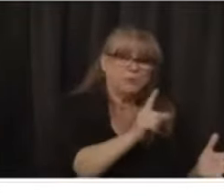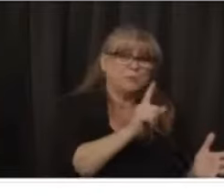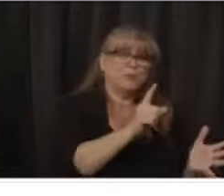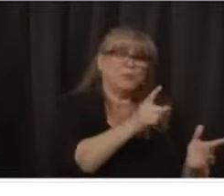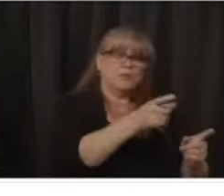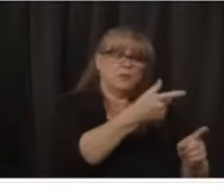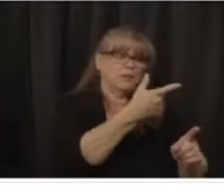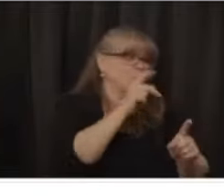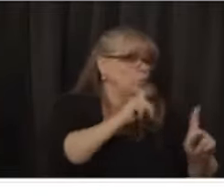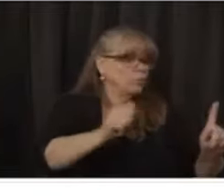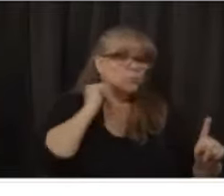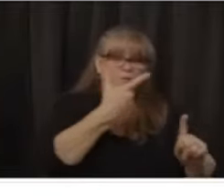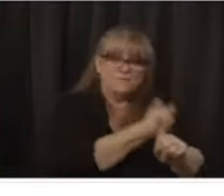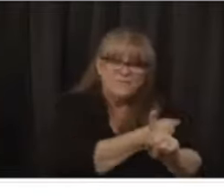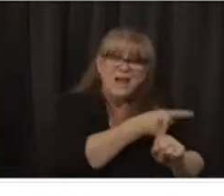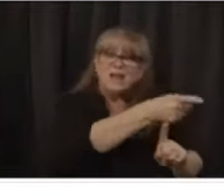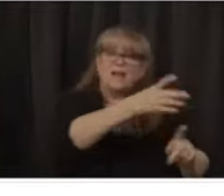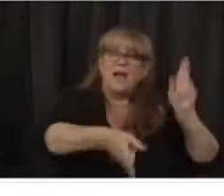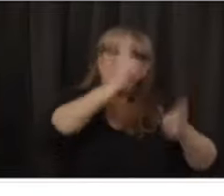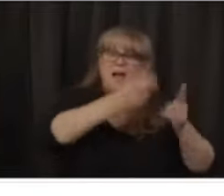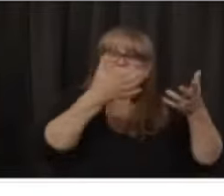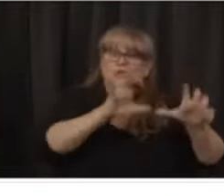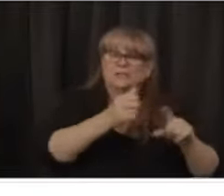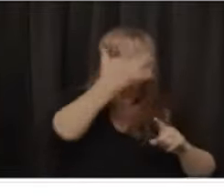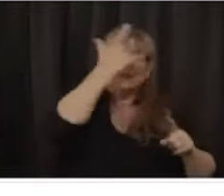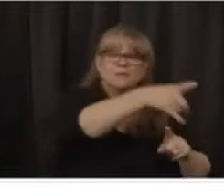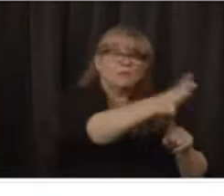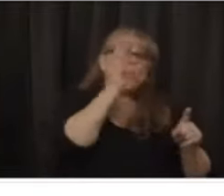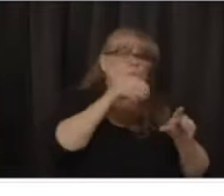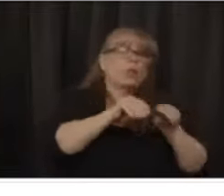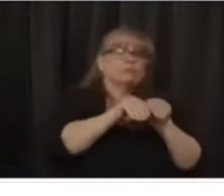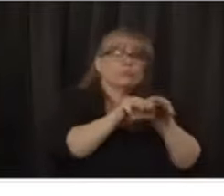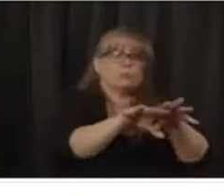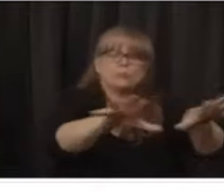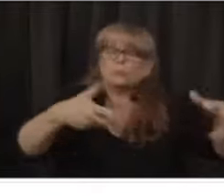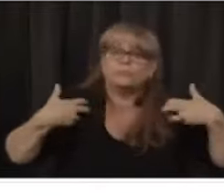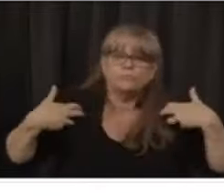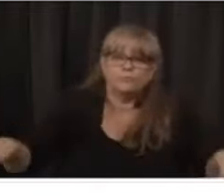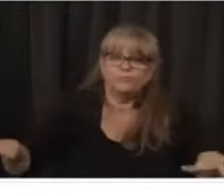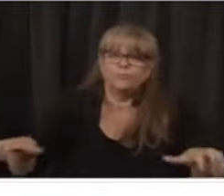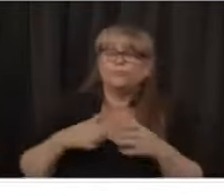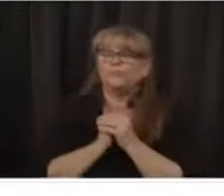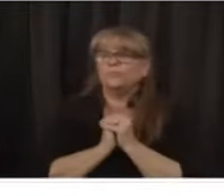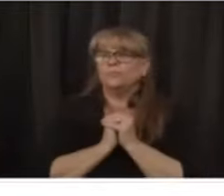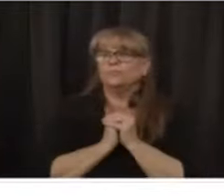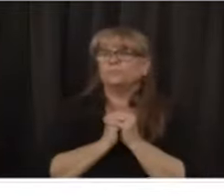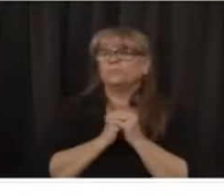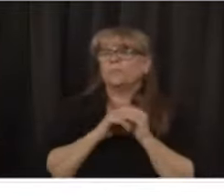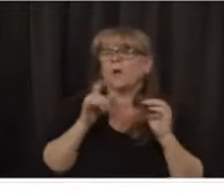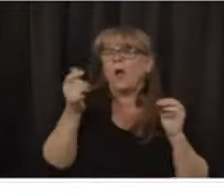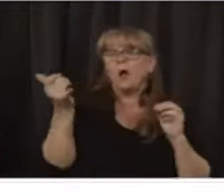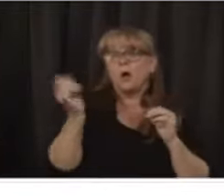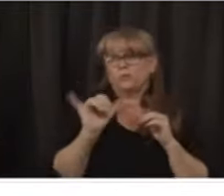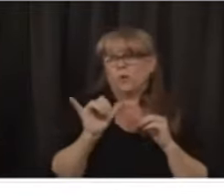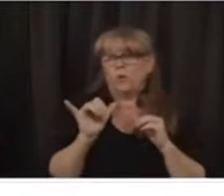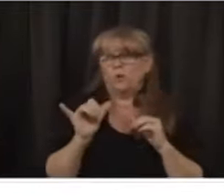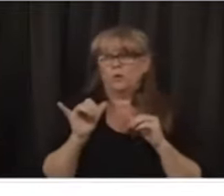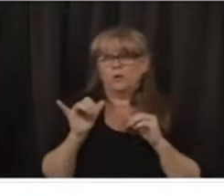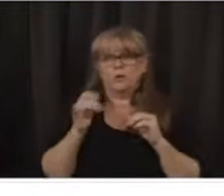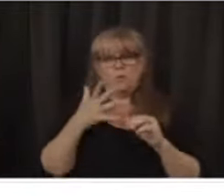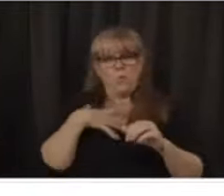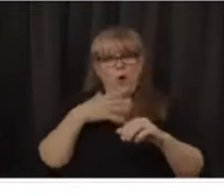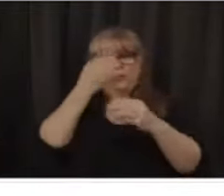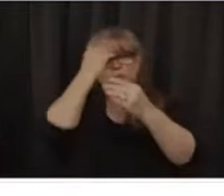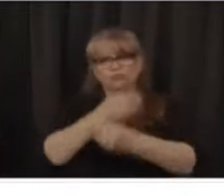enough hosts to spread effectively. And I also want to announce with this information